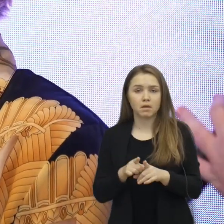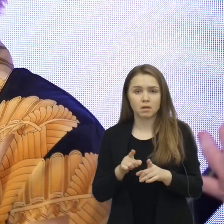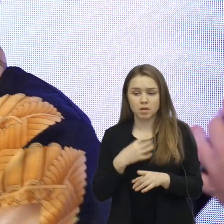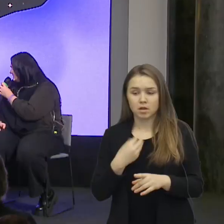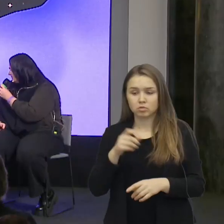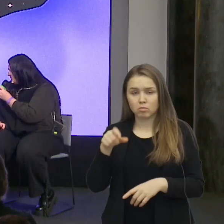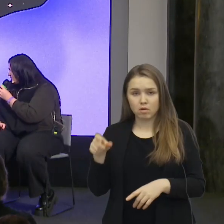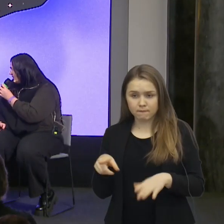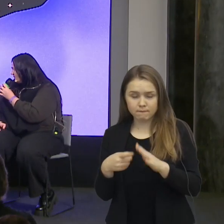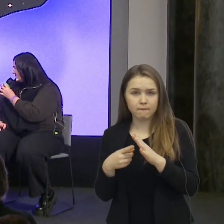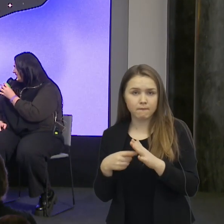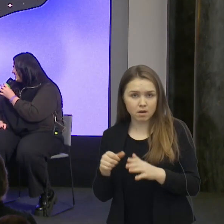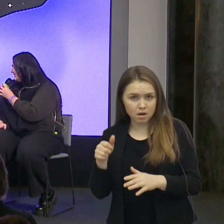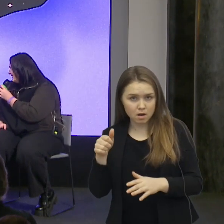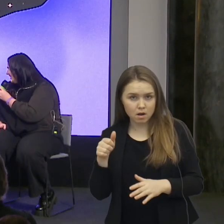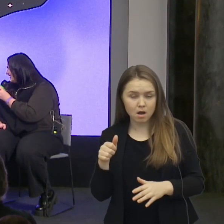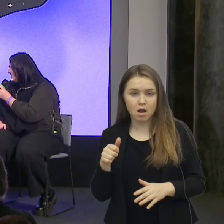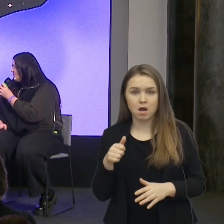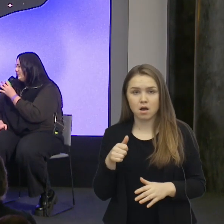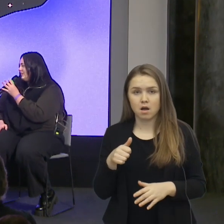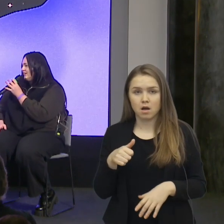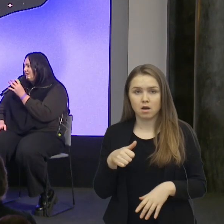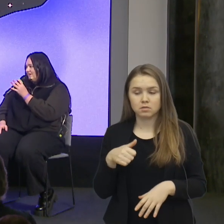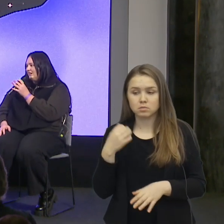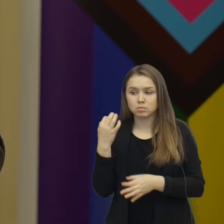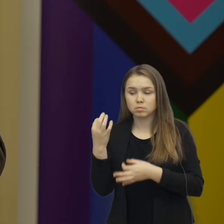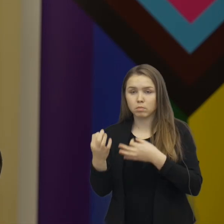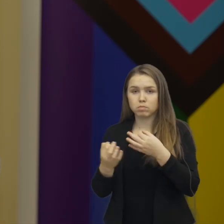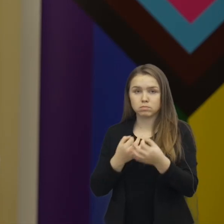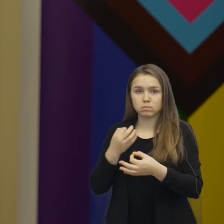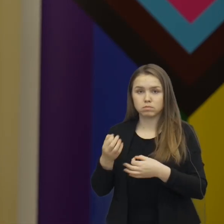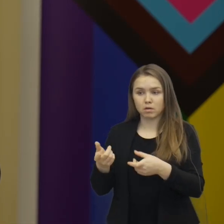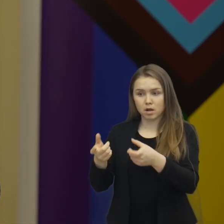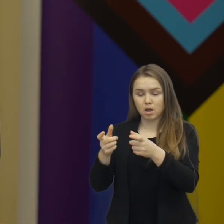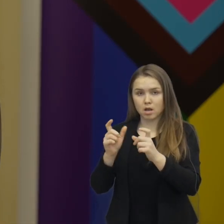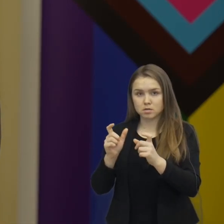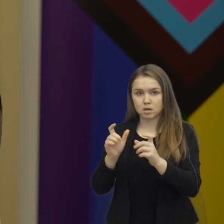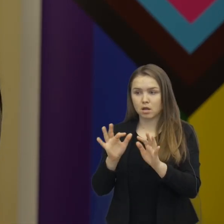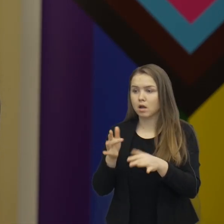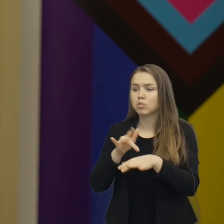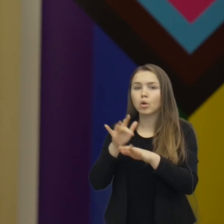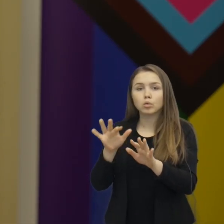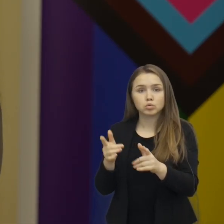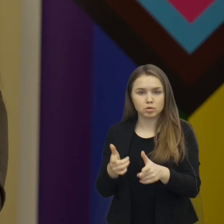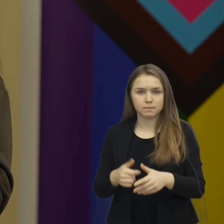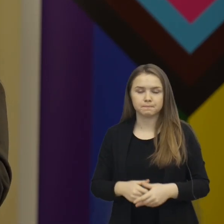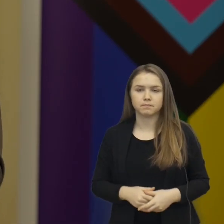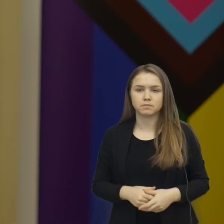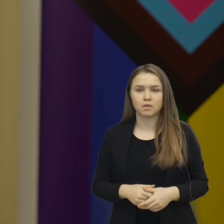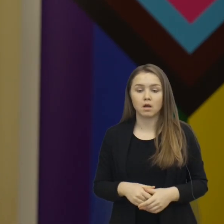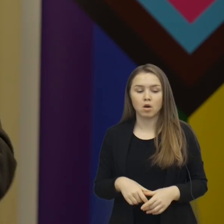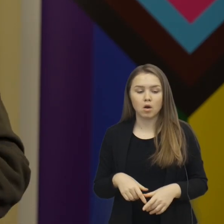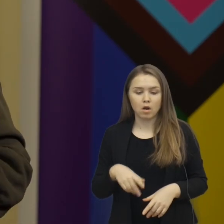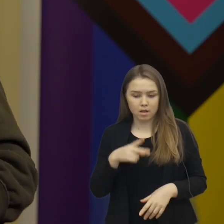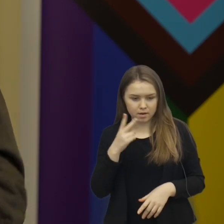Well, you have at least 2 transgender clinics in Lithuania. We have no trans-specific clinics, only general